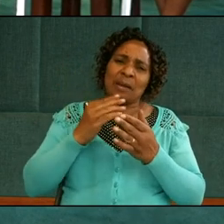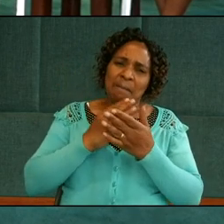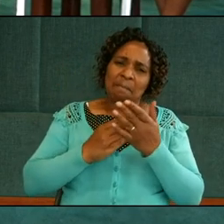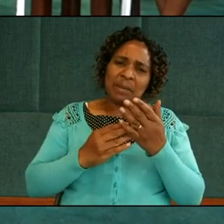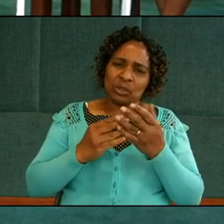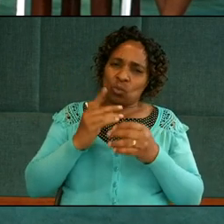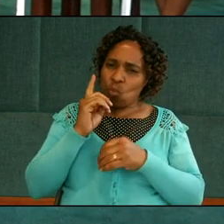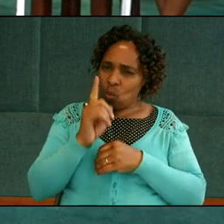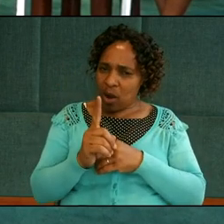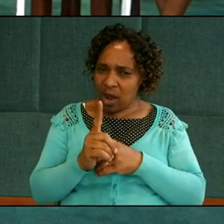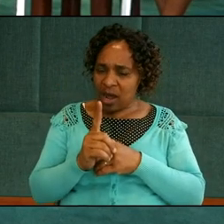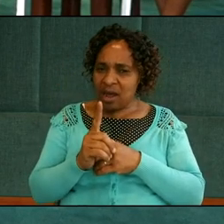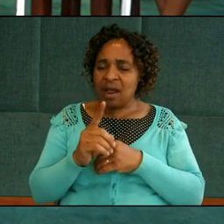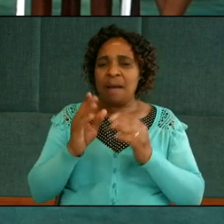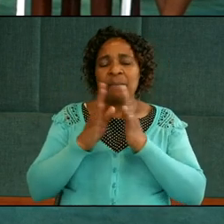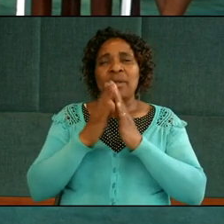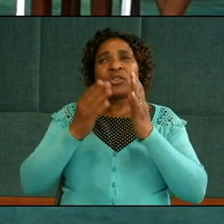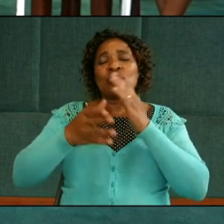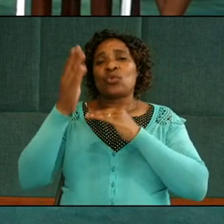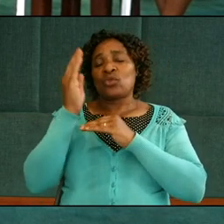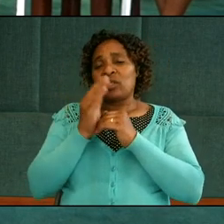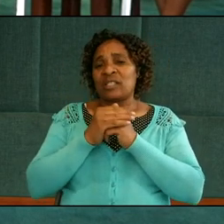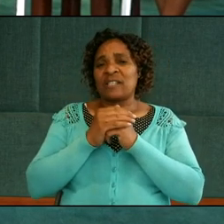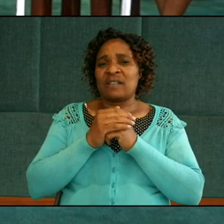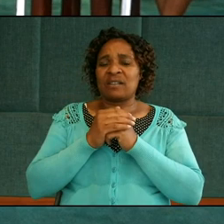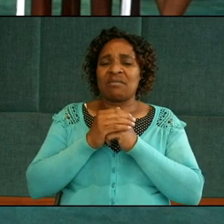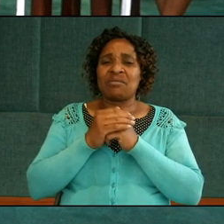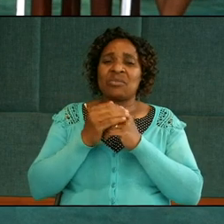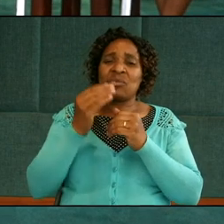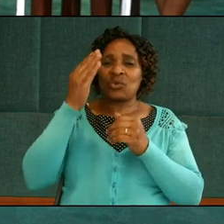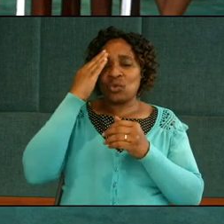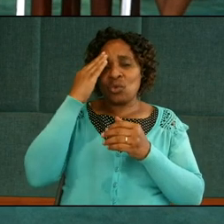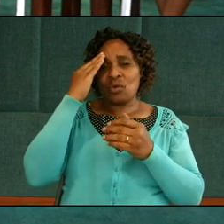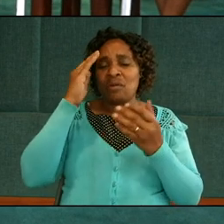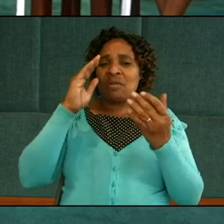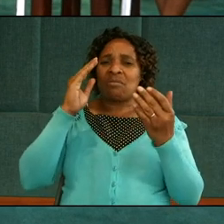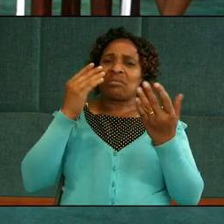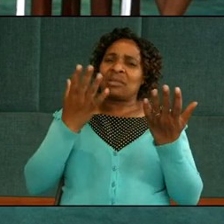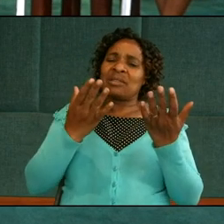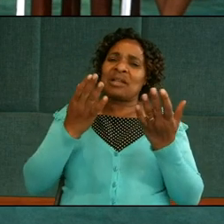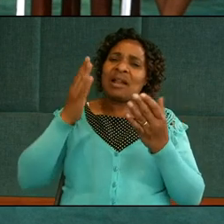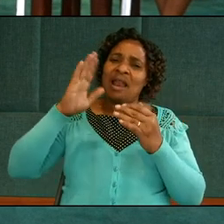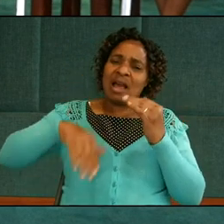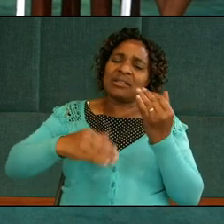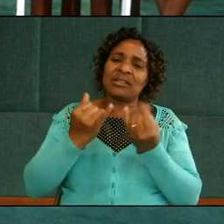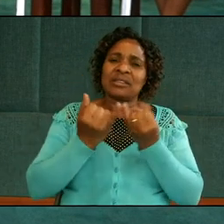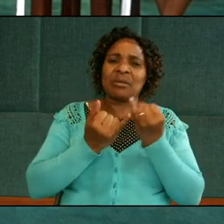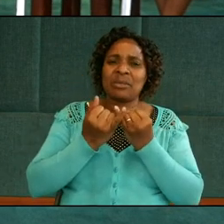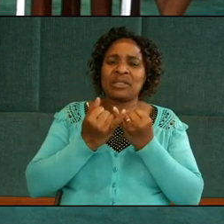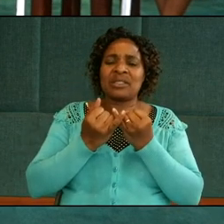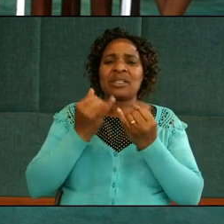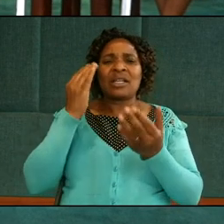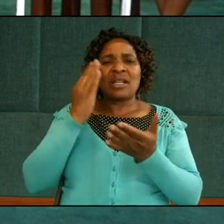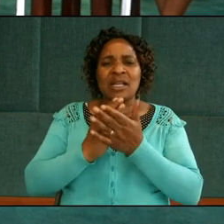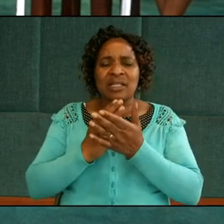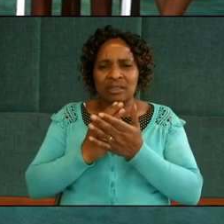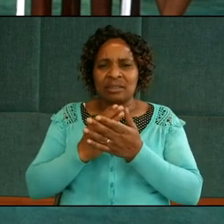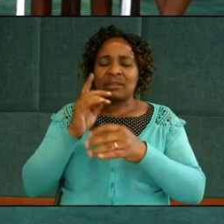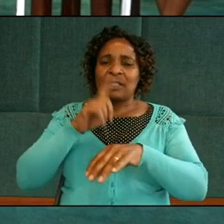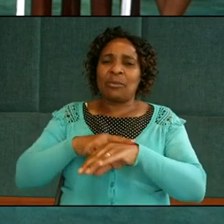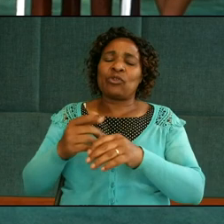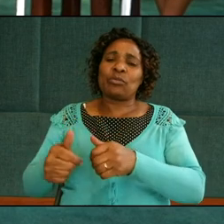where I prayed to God to know whether the last Sabbath was the right time to be